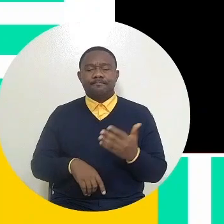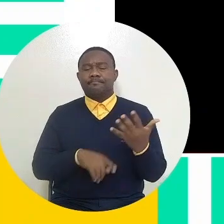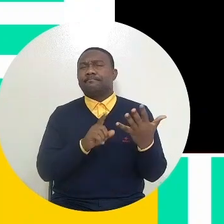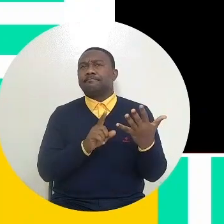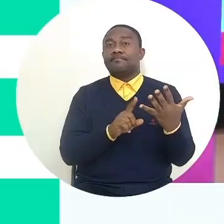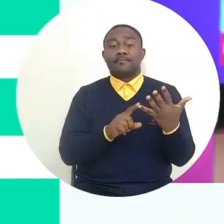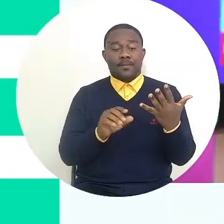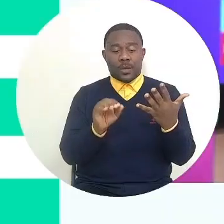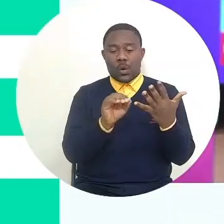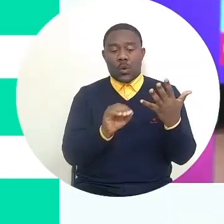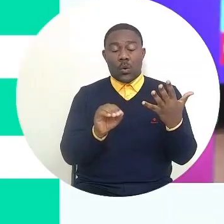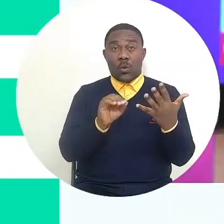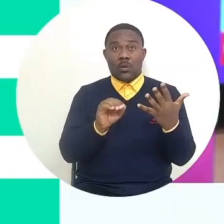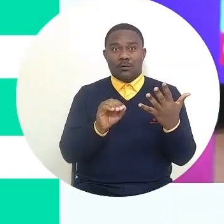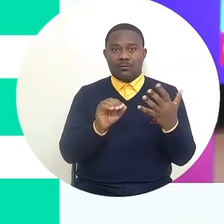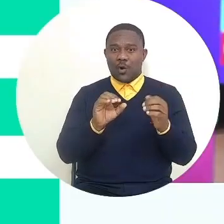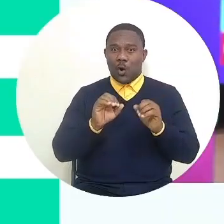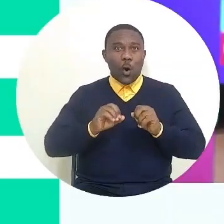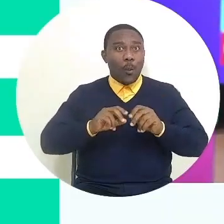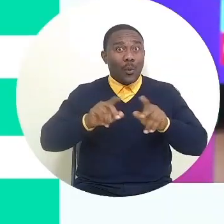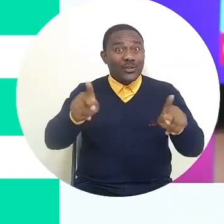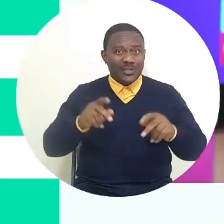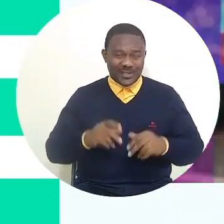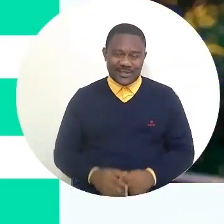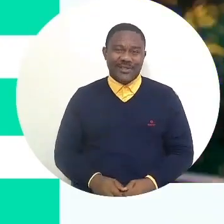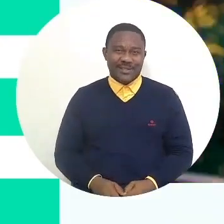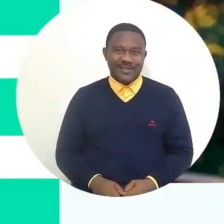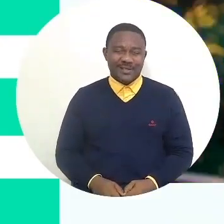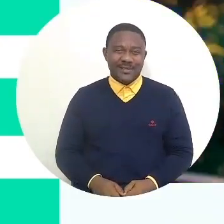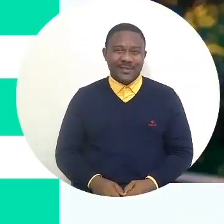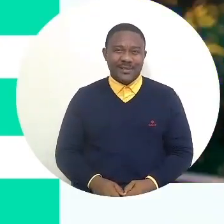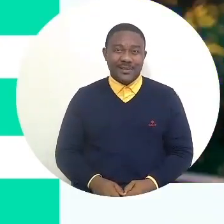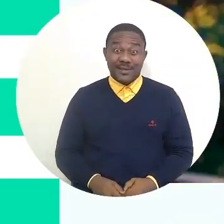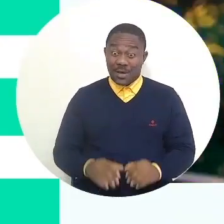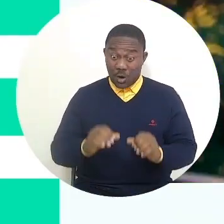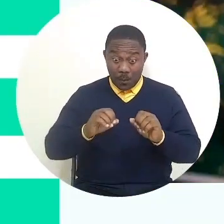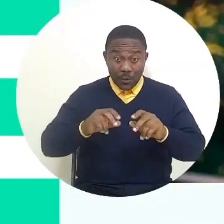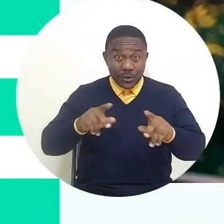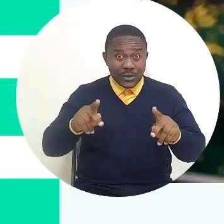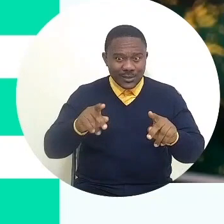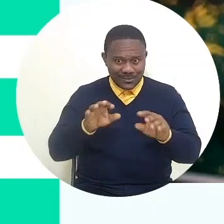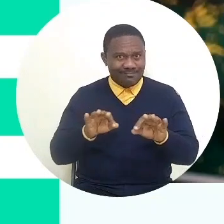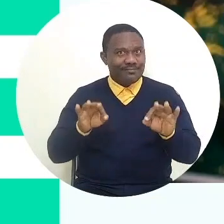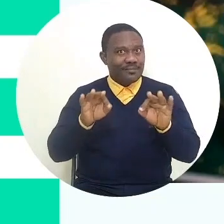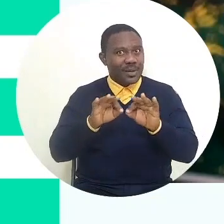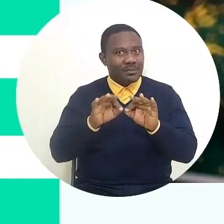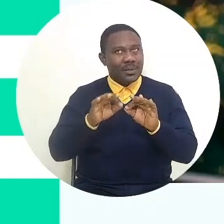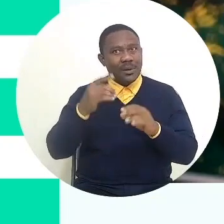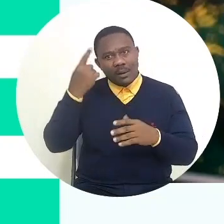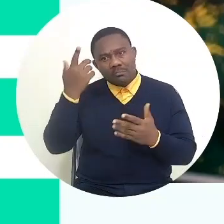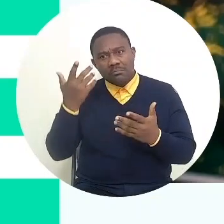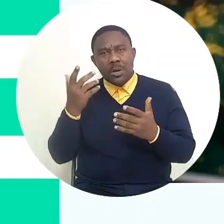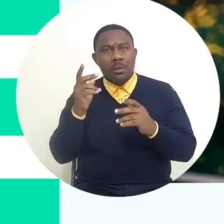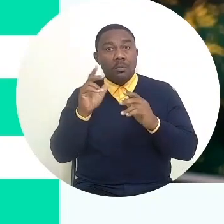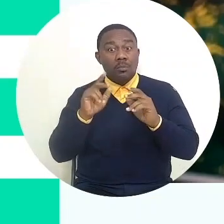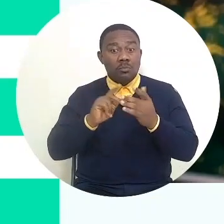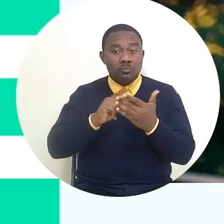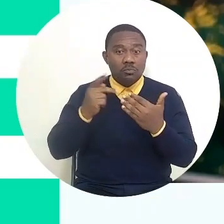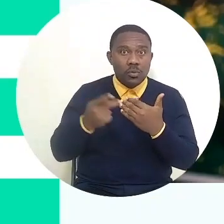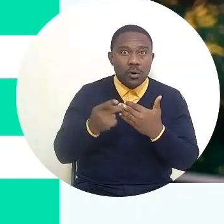it's opportunities. You know, when you start living your purpose, your dream, it creates opportunities for yourself. Okay, when there are programs, you're going to be